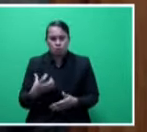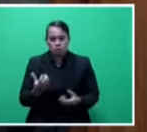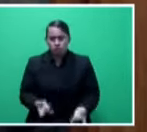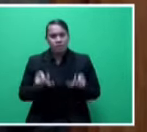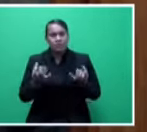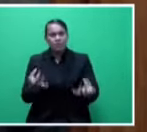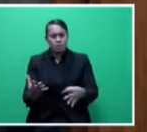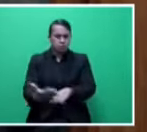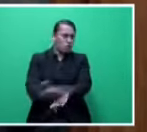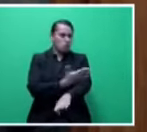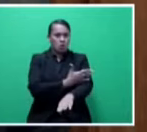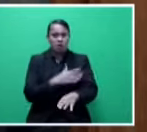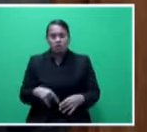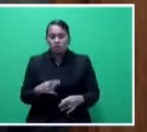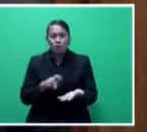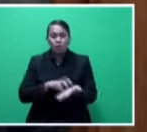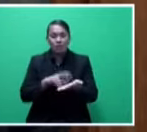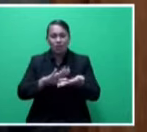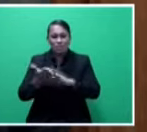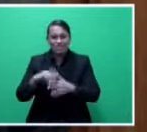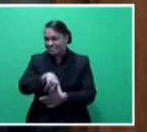for vulnerable and exposed communities in our country.